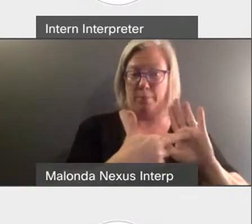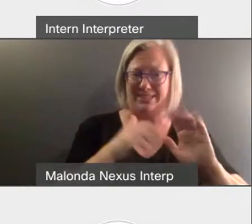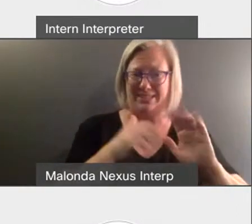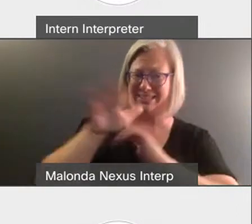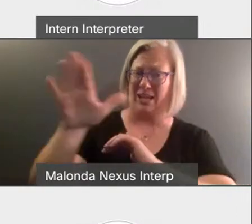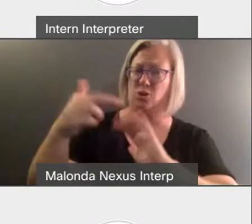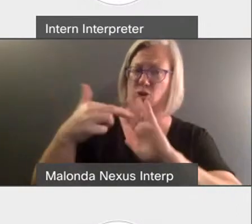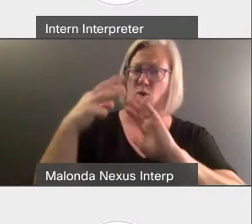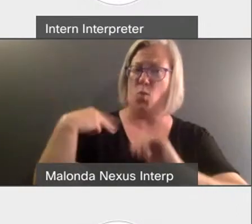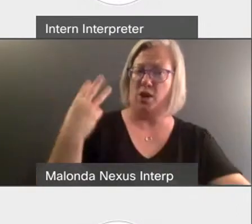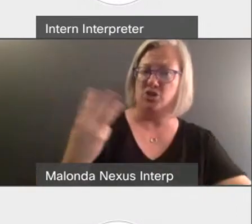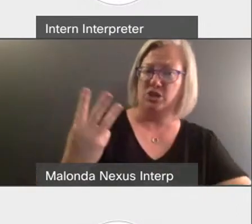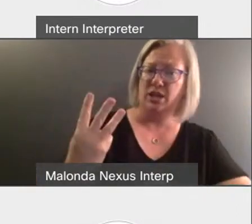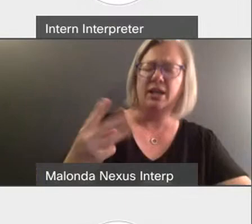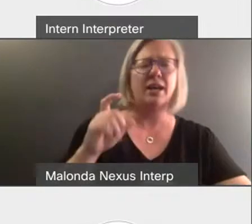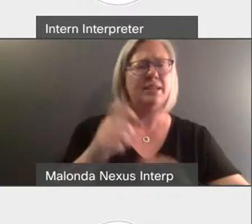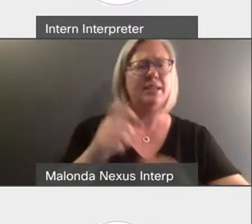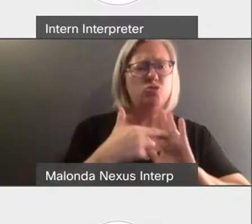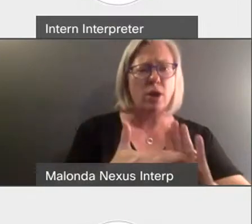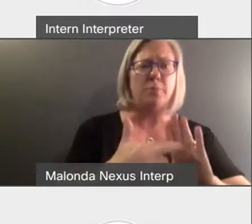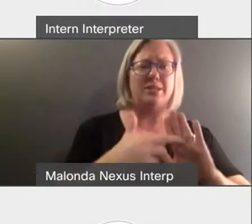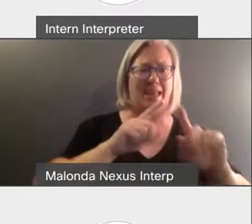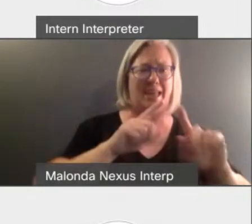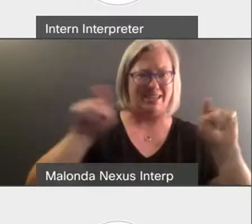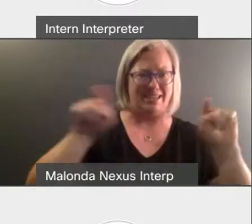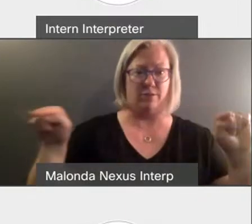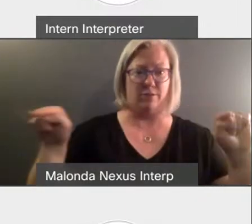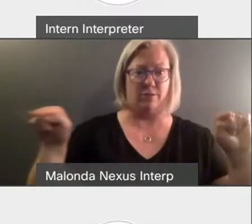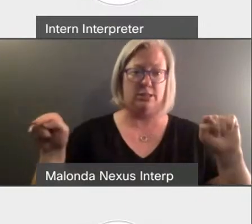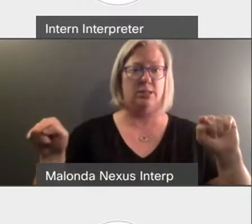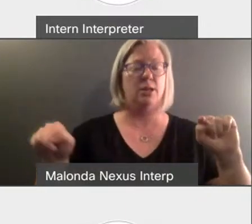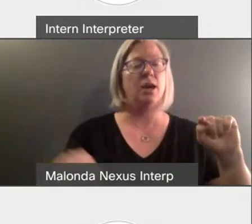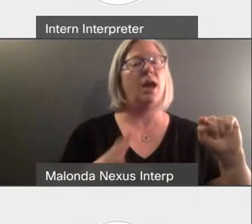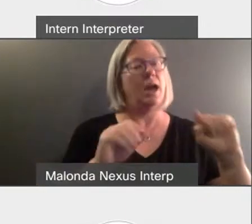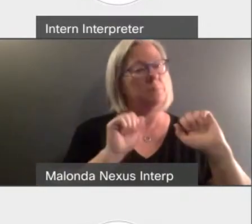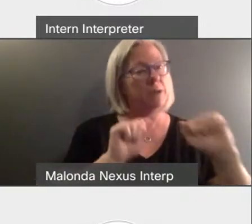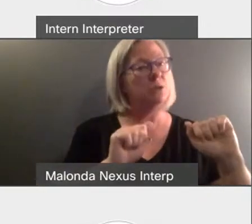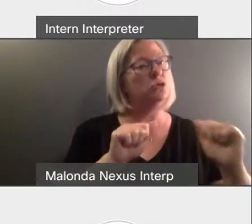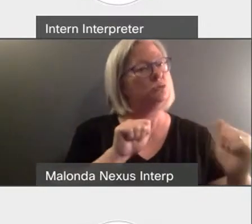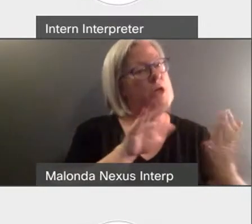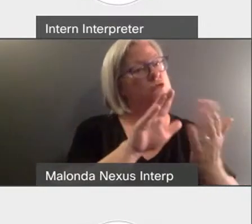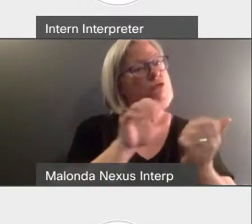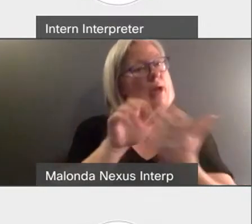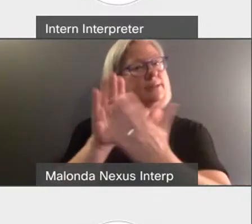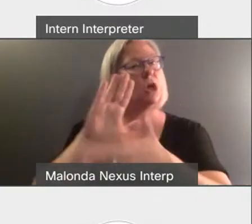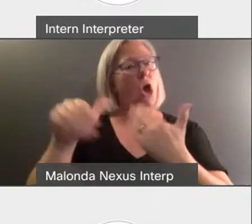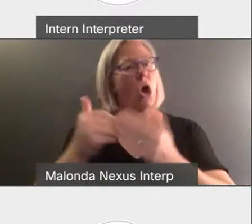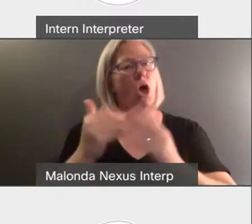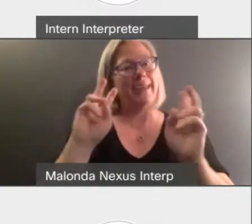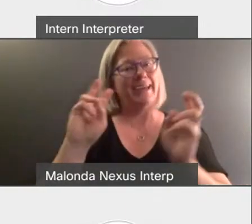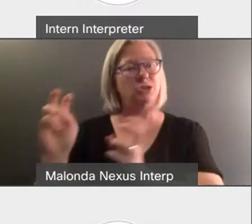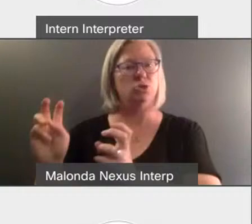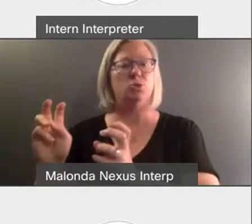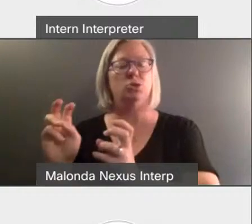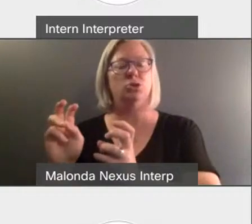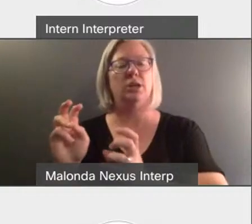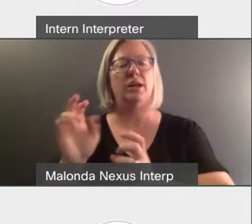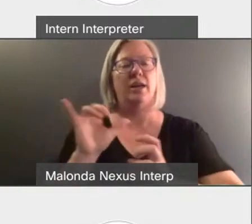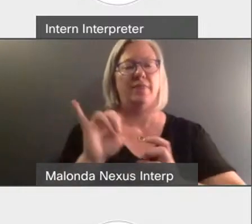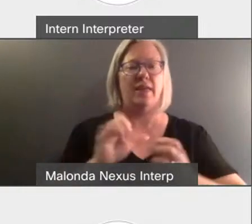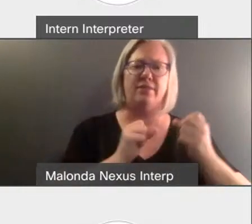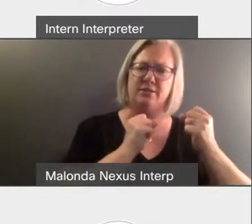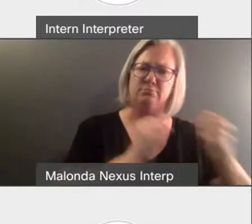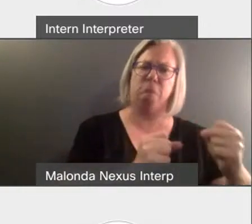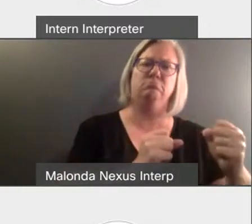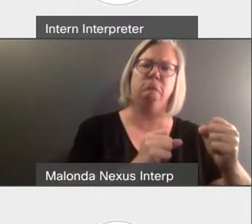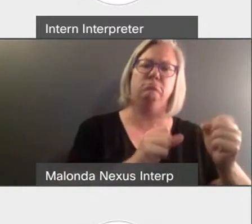Washington needs to represent that difference and be able to address all the issues that this most densely